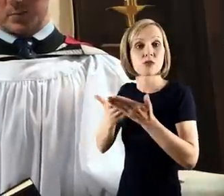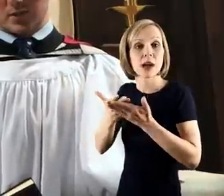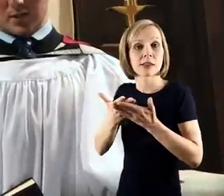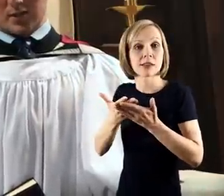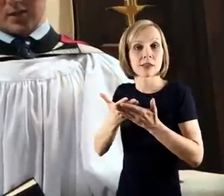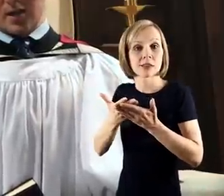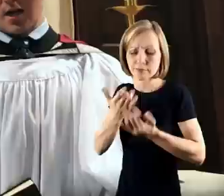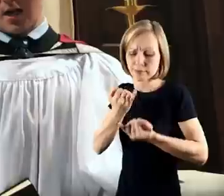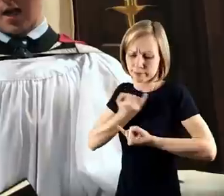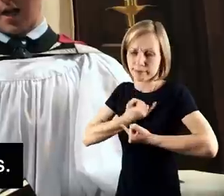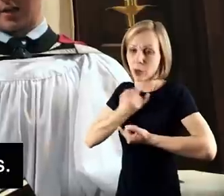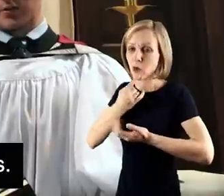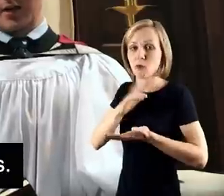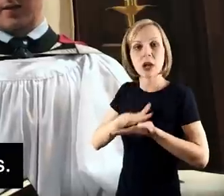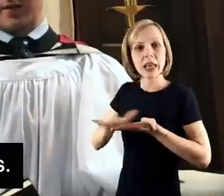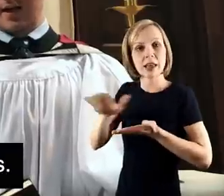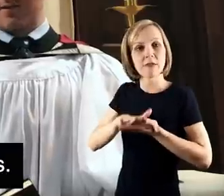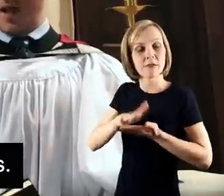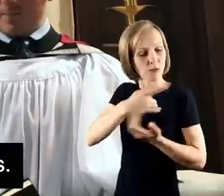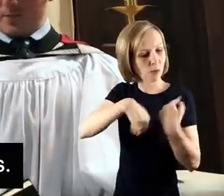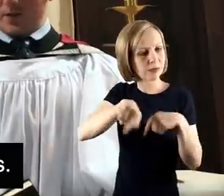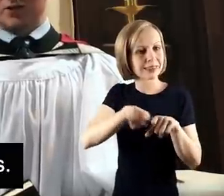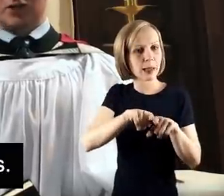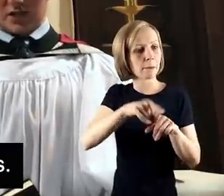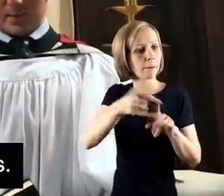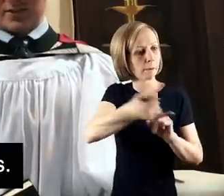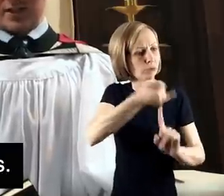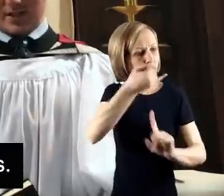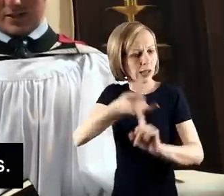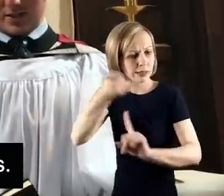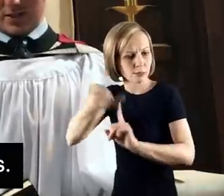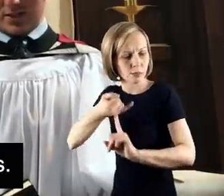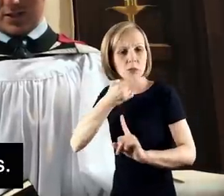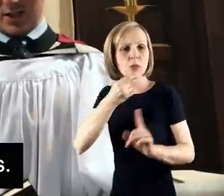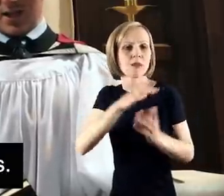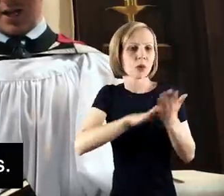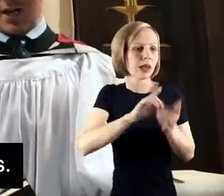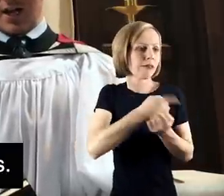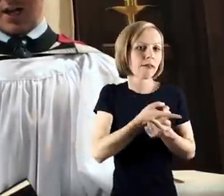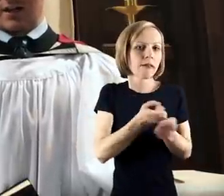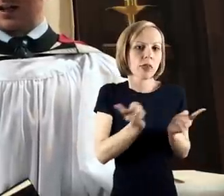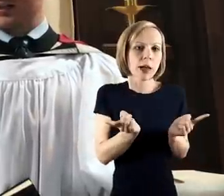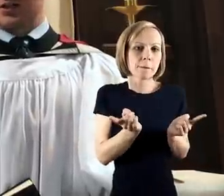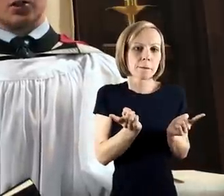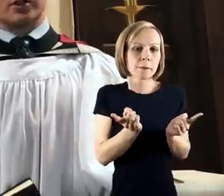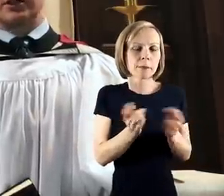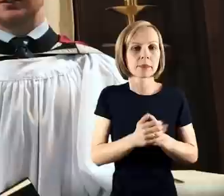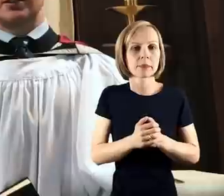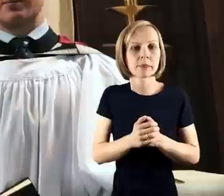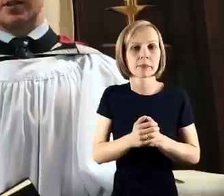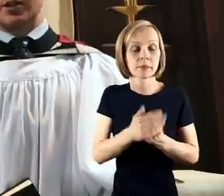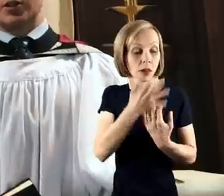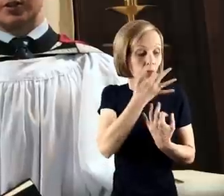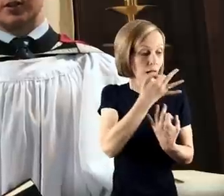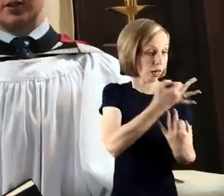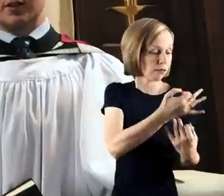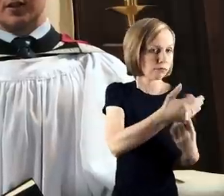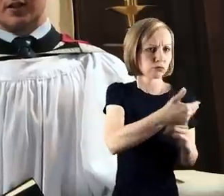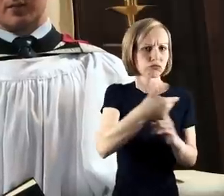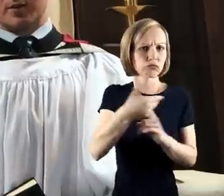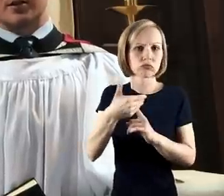our trespasses, as we forgive those who trespass against us. And lead us not into